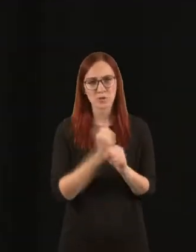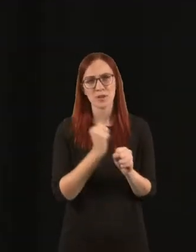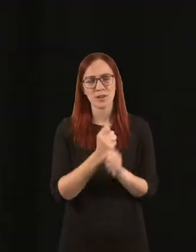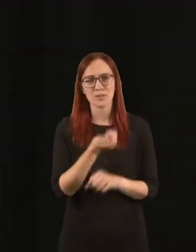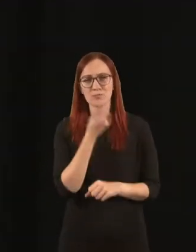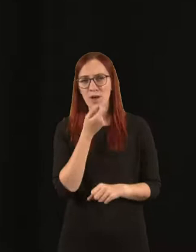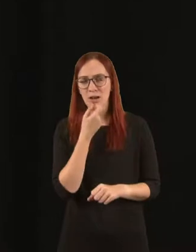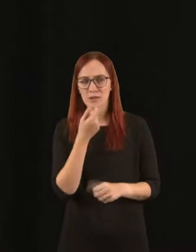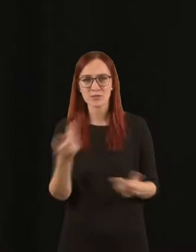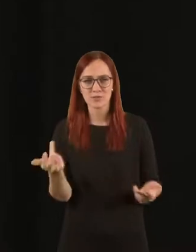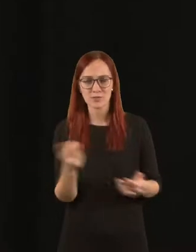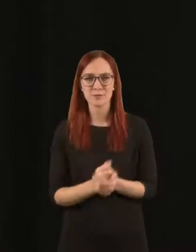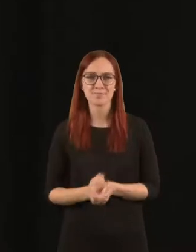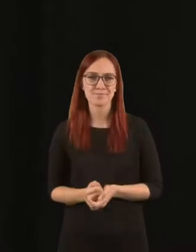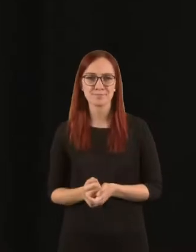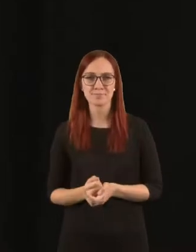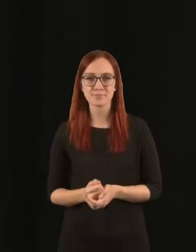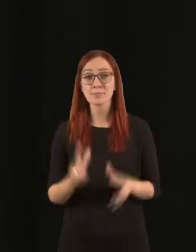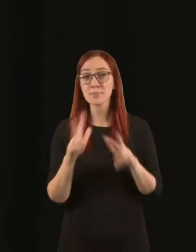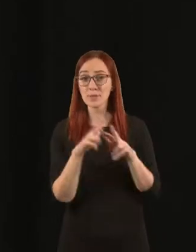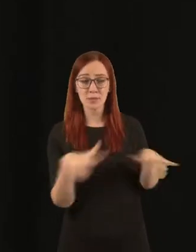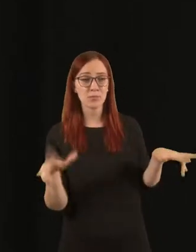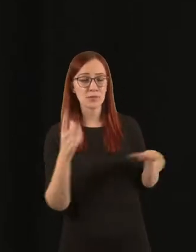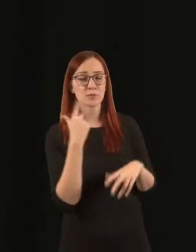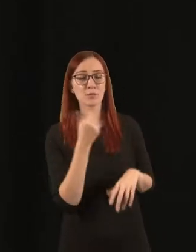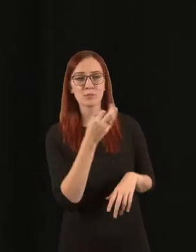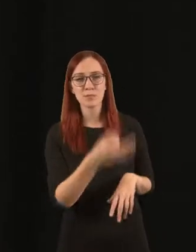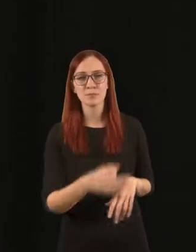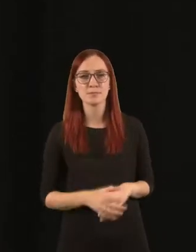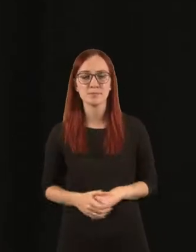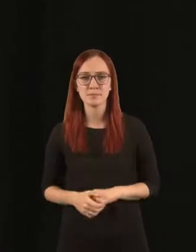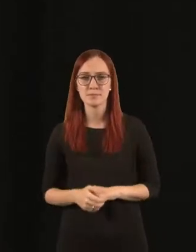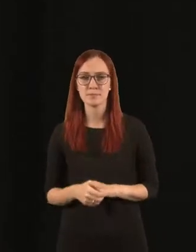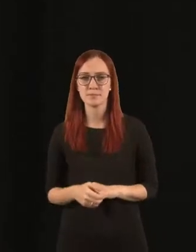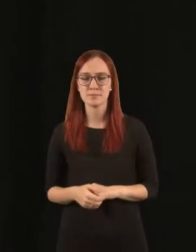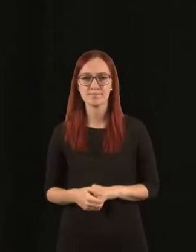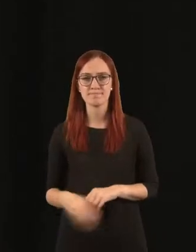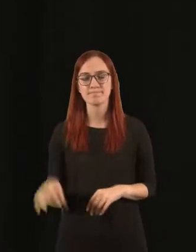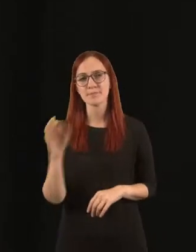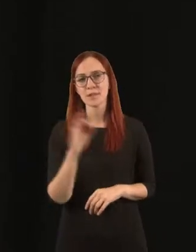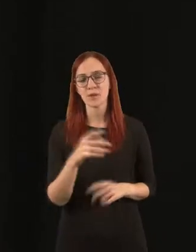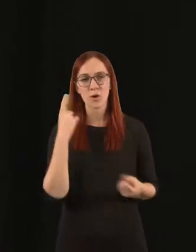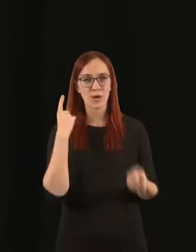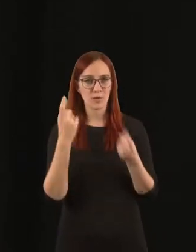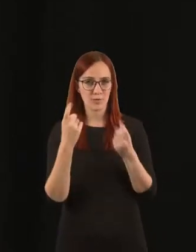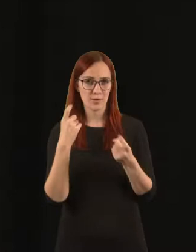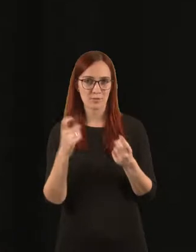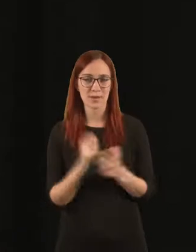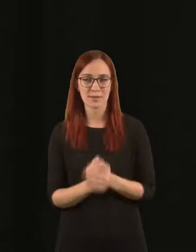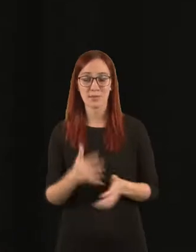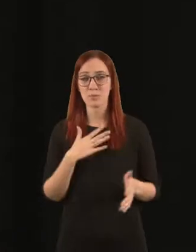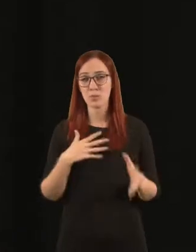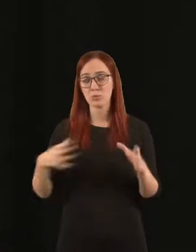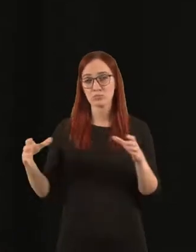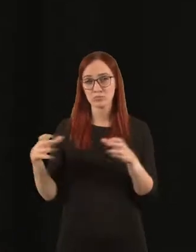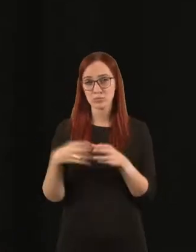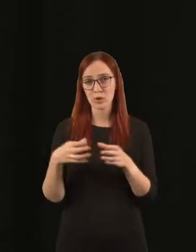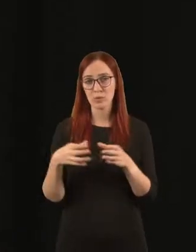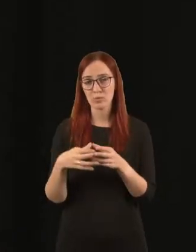about the chaos in our country. You mentioned this once again. You illustrated this with